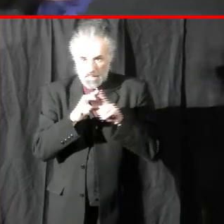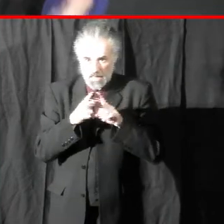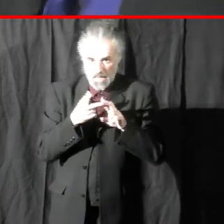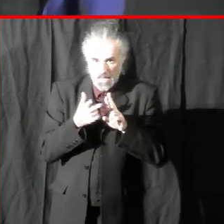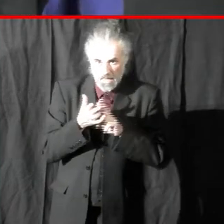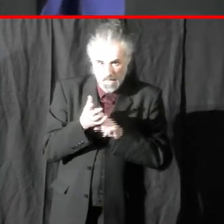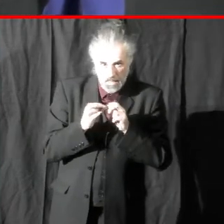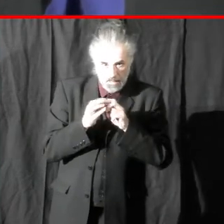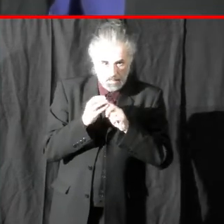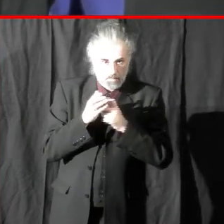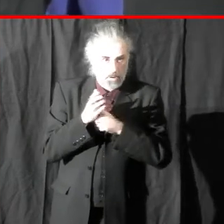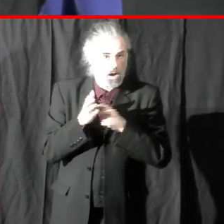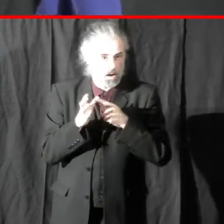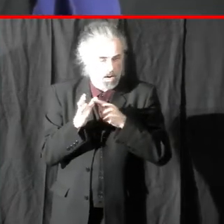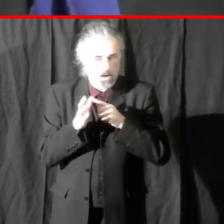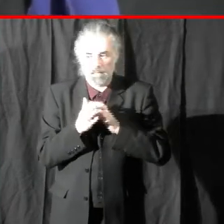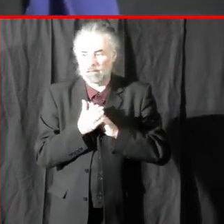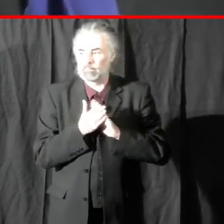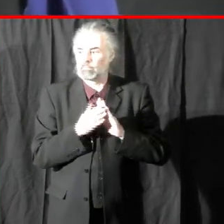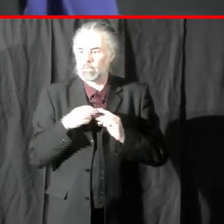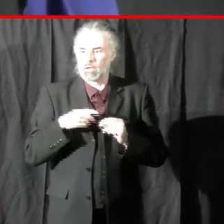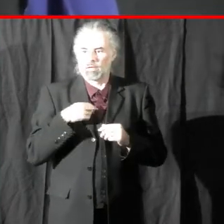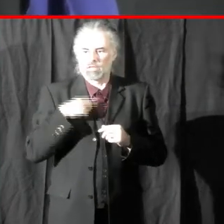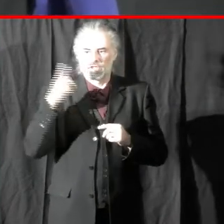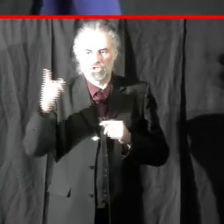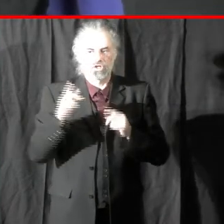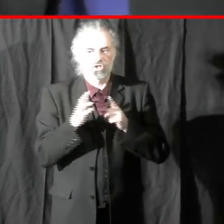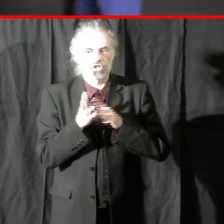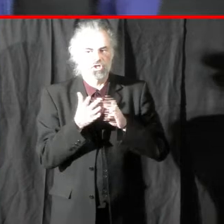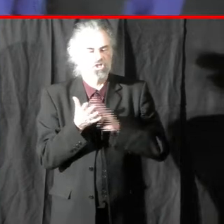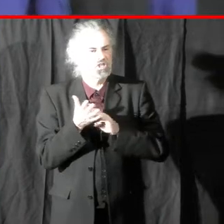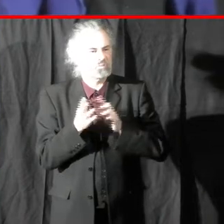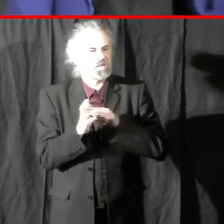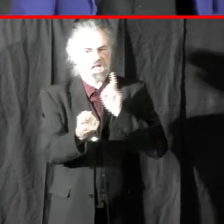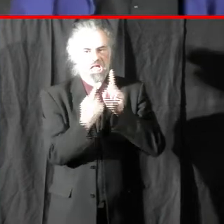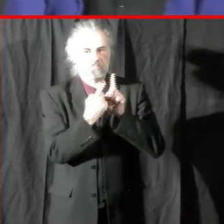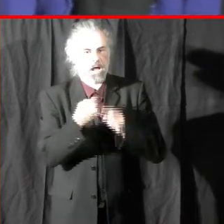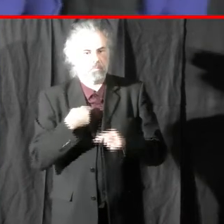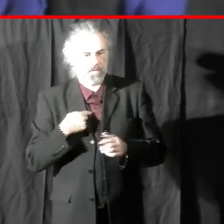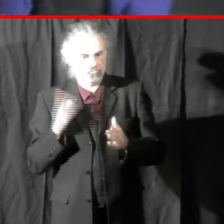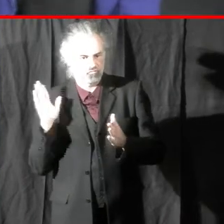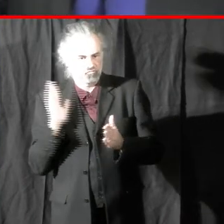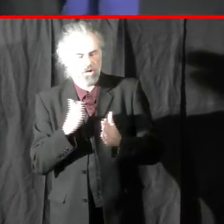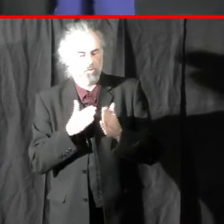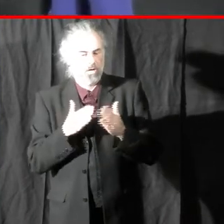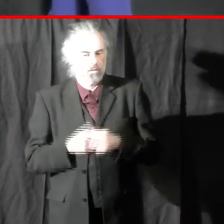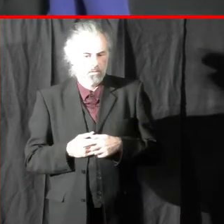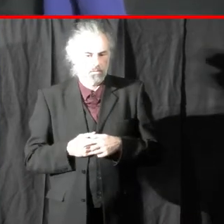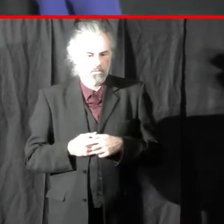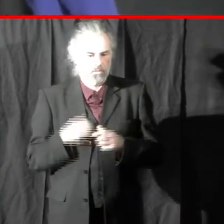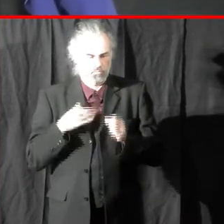mean, Jimmy emailed me straight away. He's so triumphant. I mean, to get the Journal of